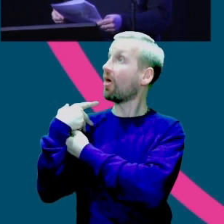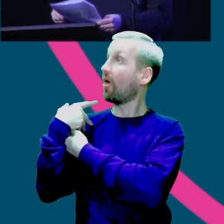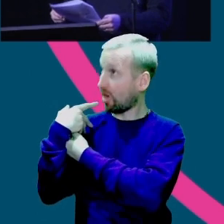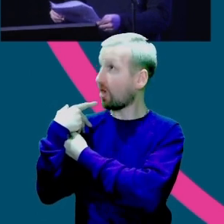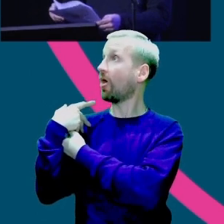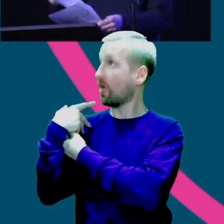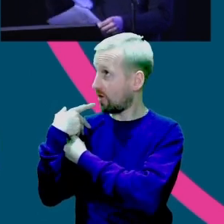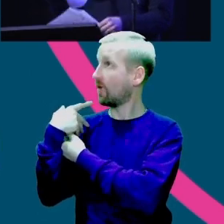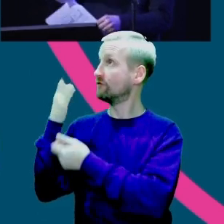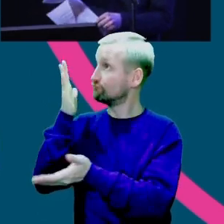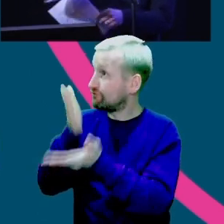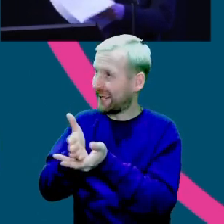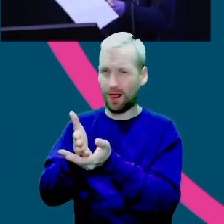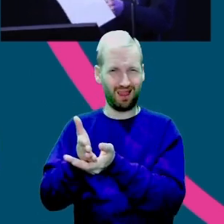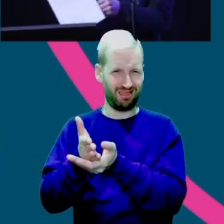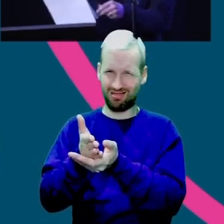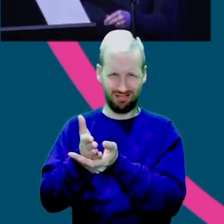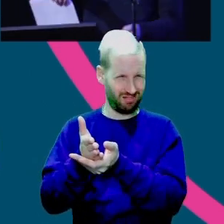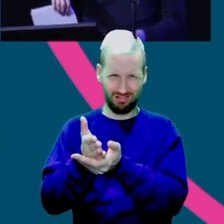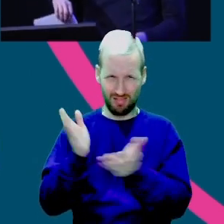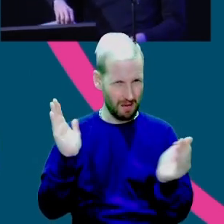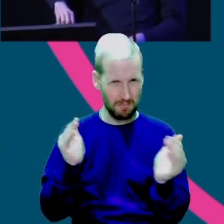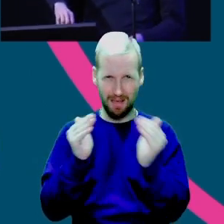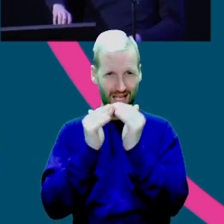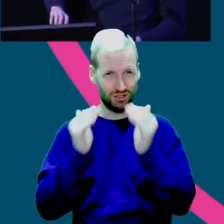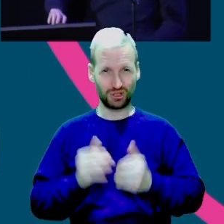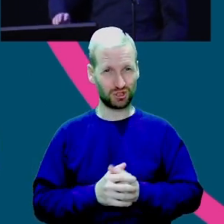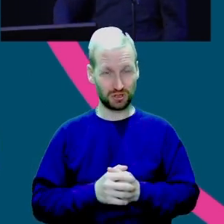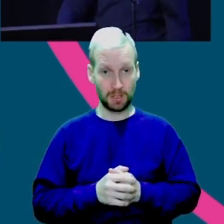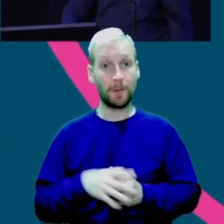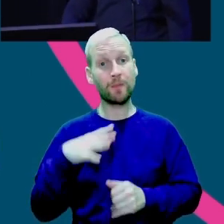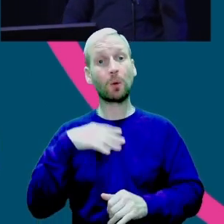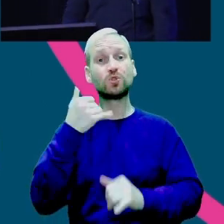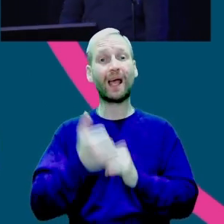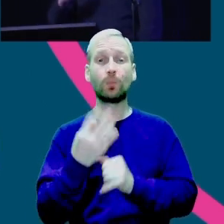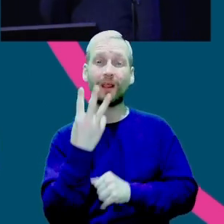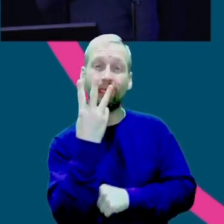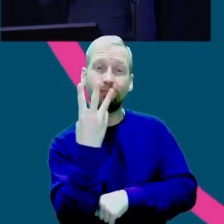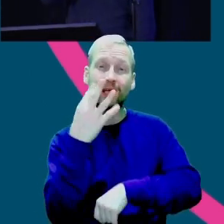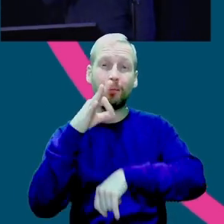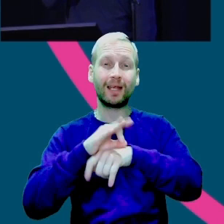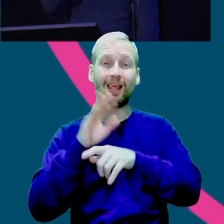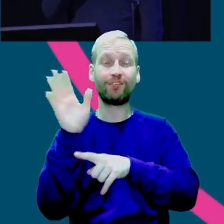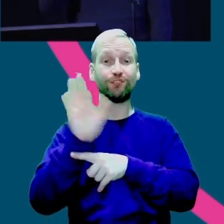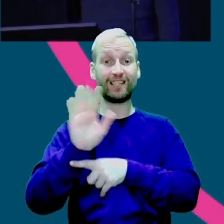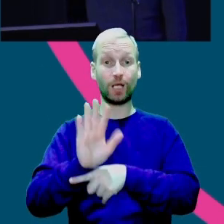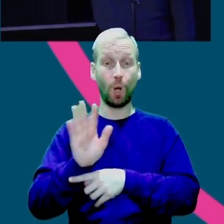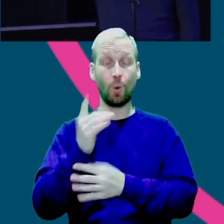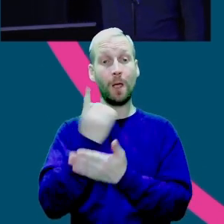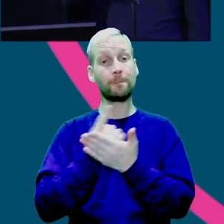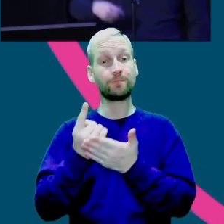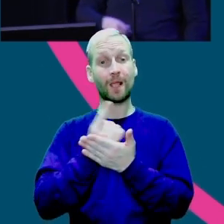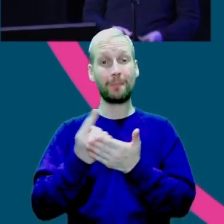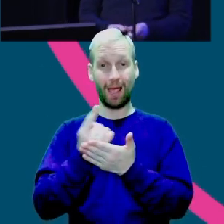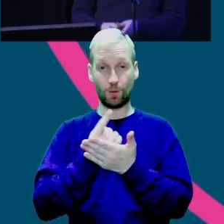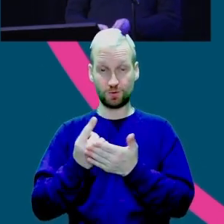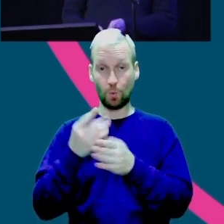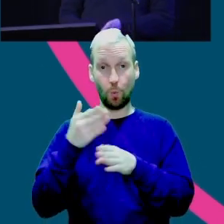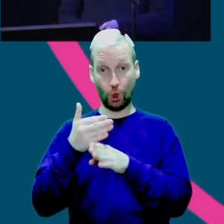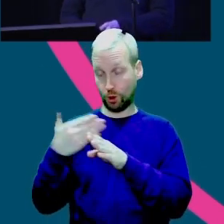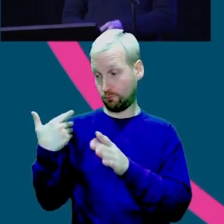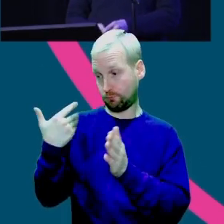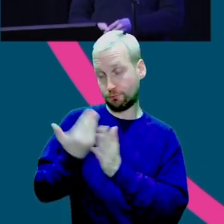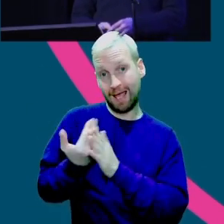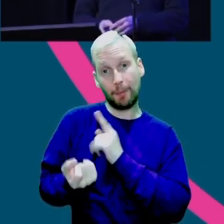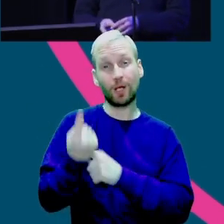truth. So, if I could just end on a 3-minute video, and that's about some work that went on